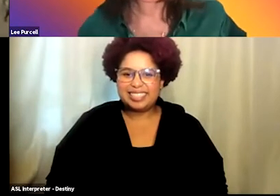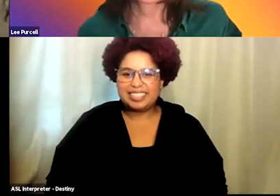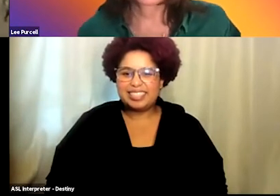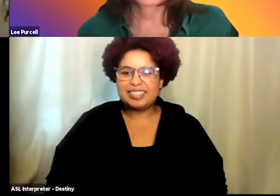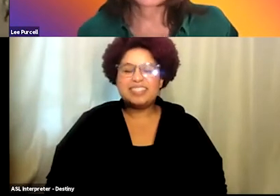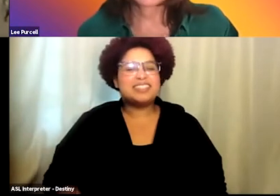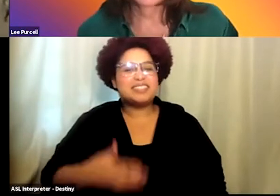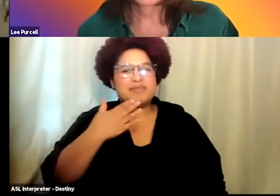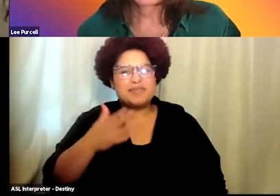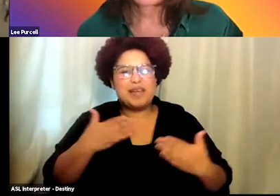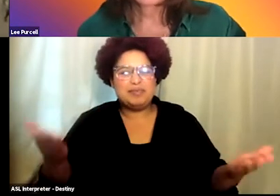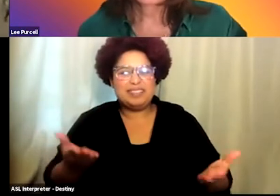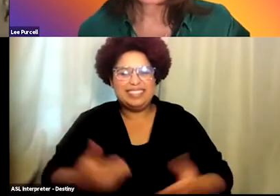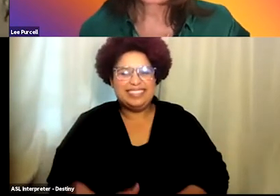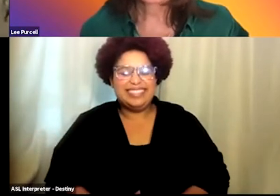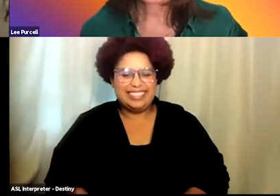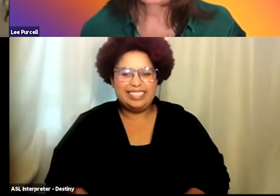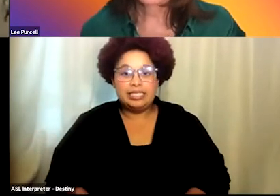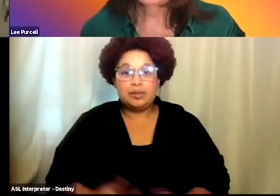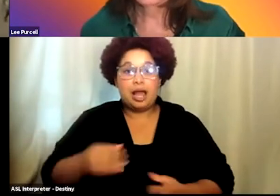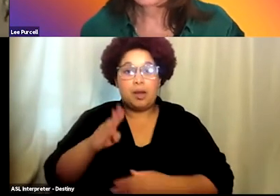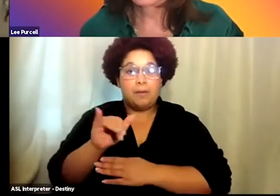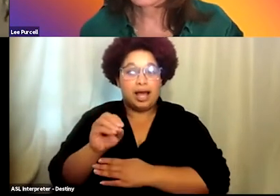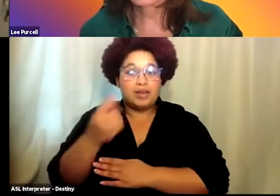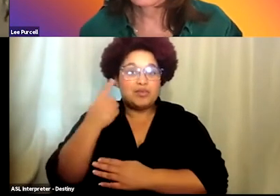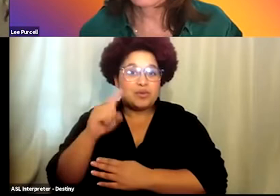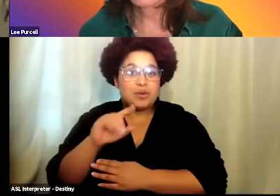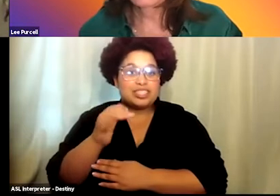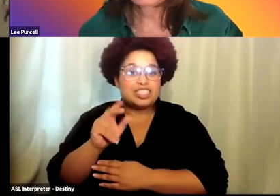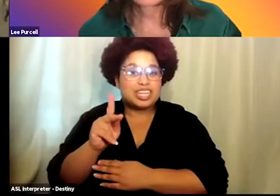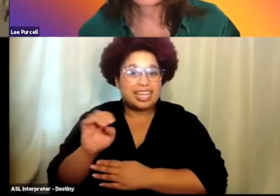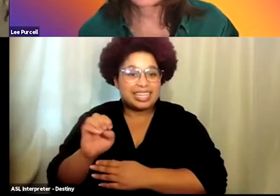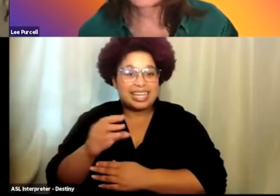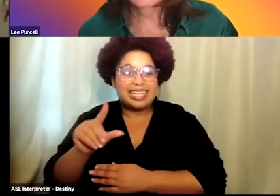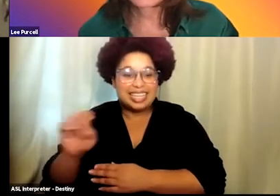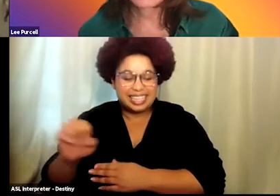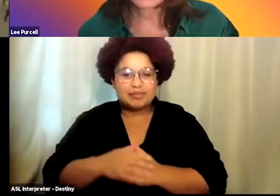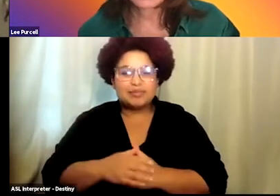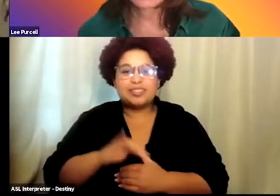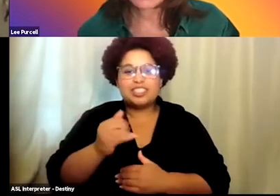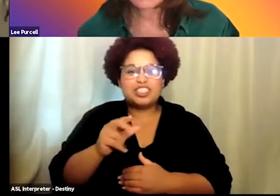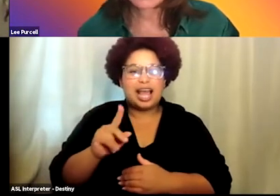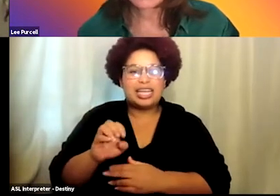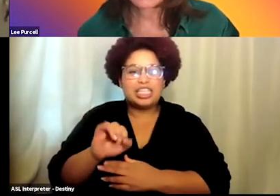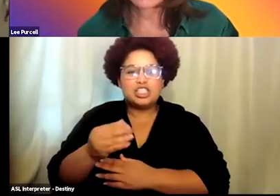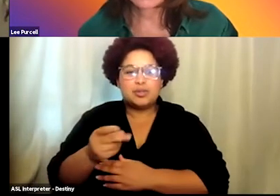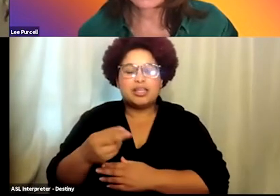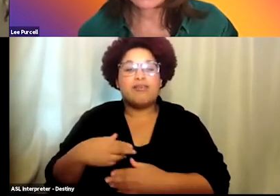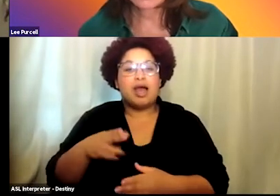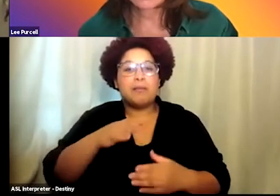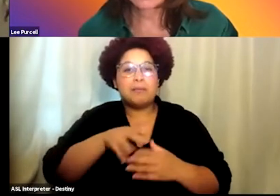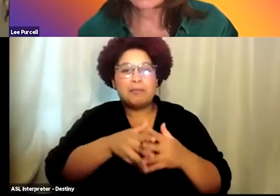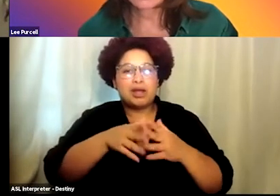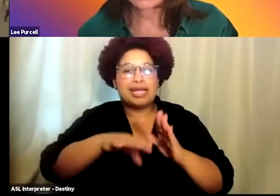So now I'm going to do bios for Jackie and Lee. Jackie Joseph is an American character actress, voice